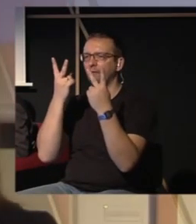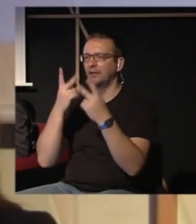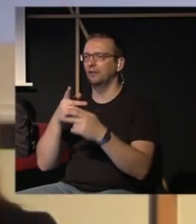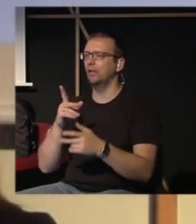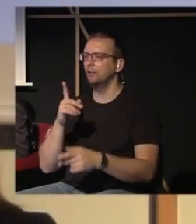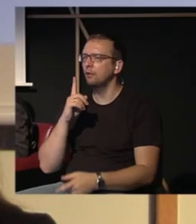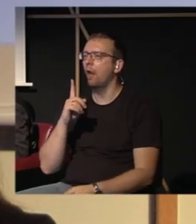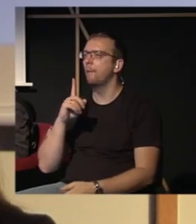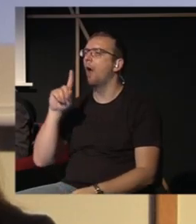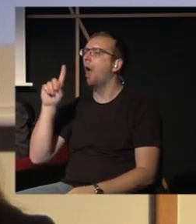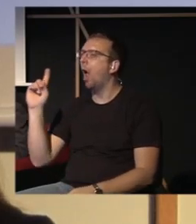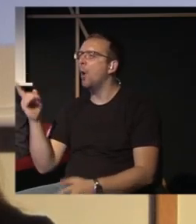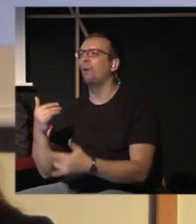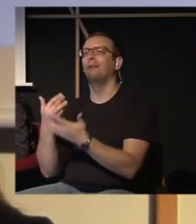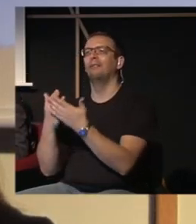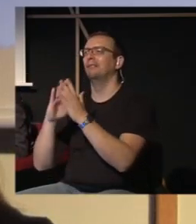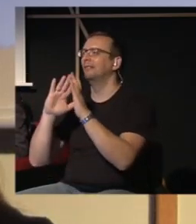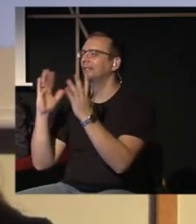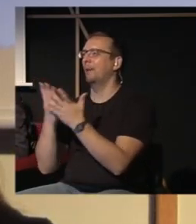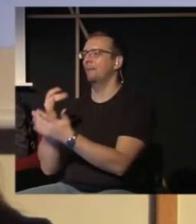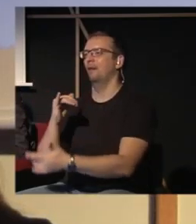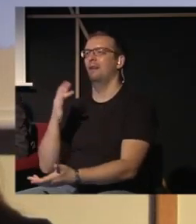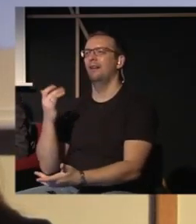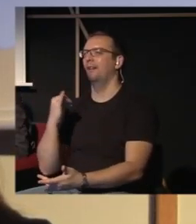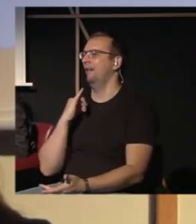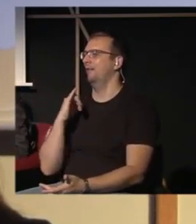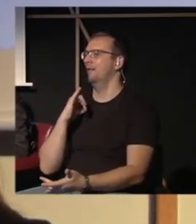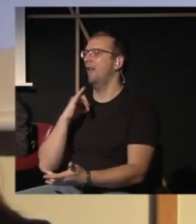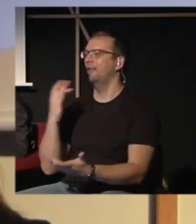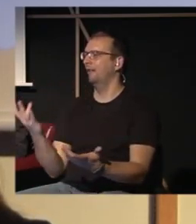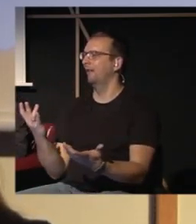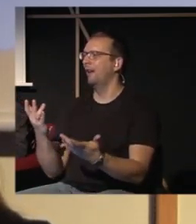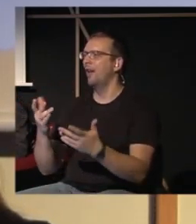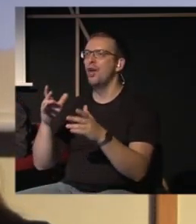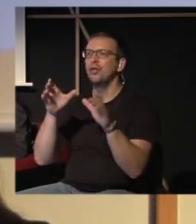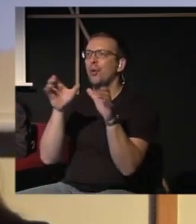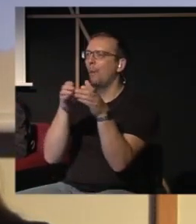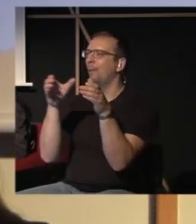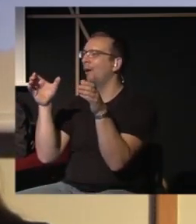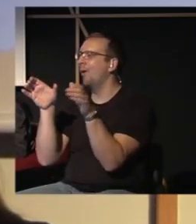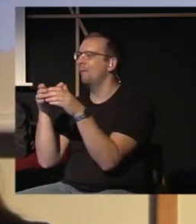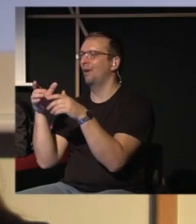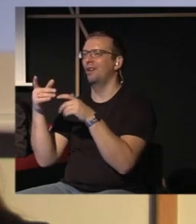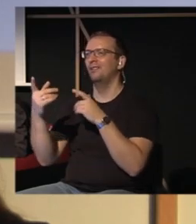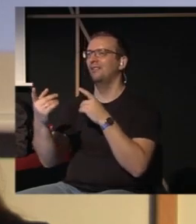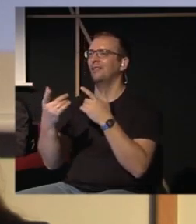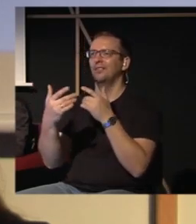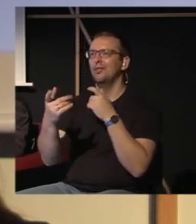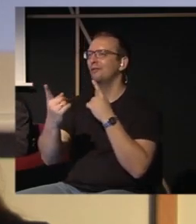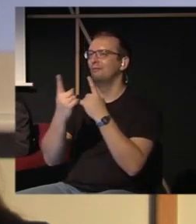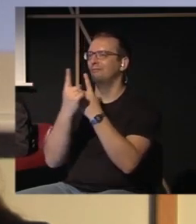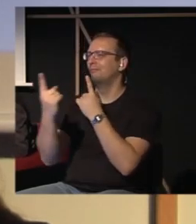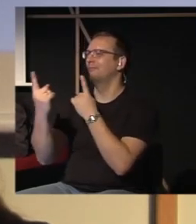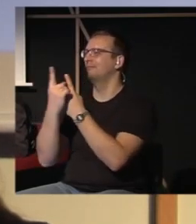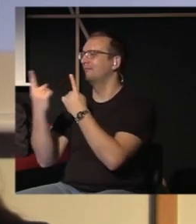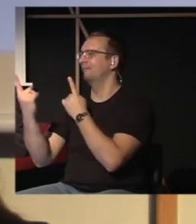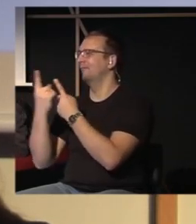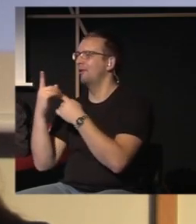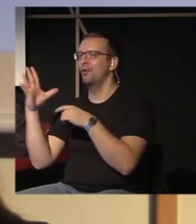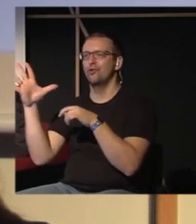somebody who's really, really passionate, and all who we had on stage here today are really good examples of this, to be really